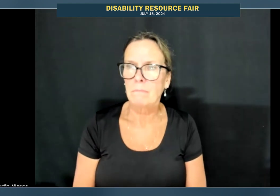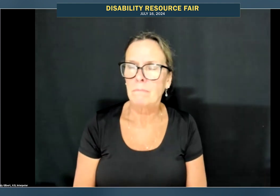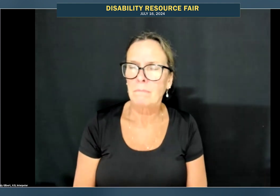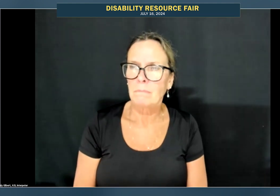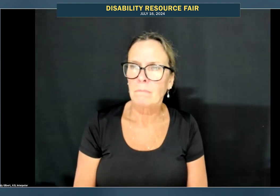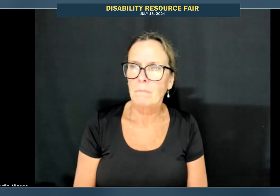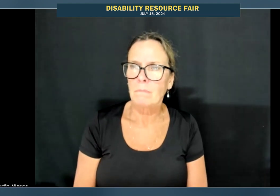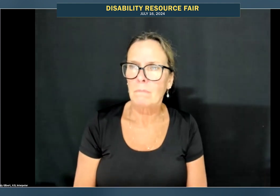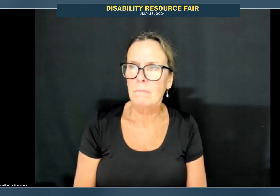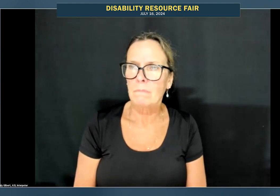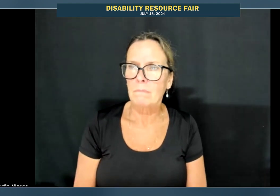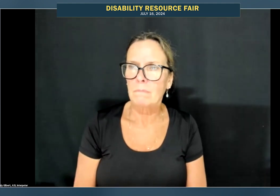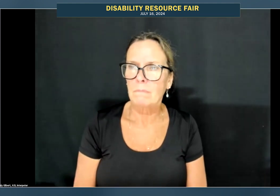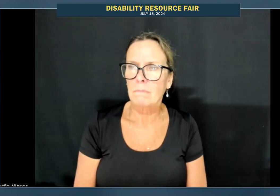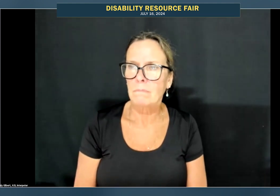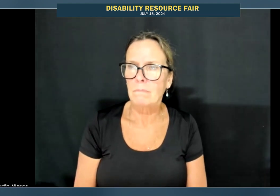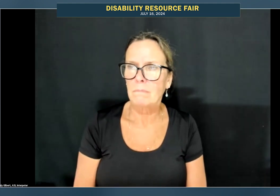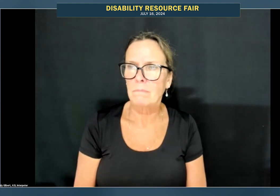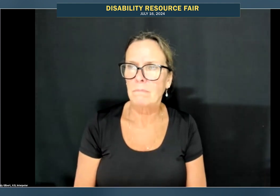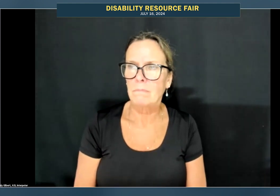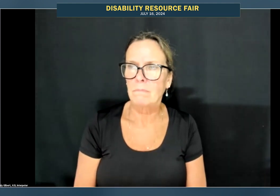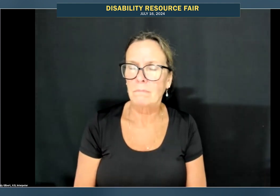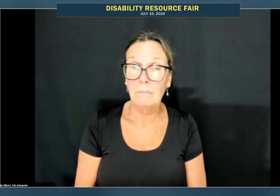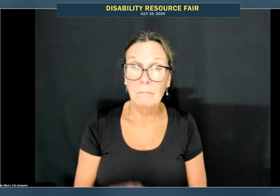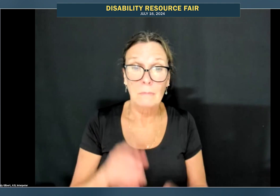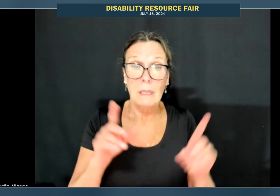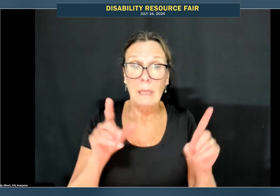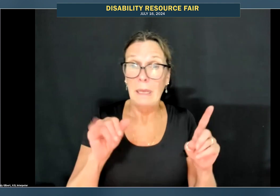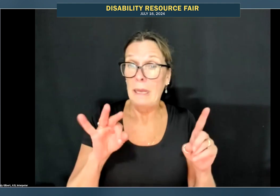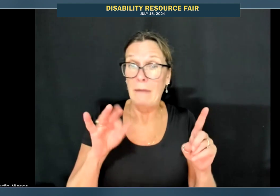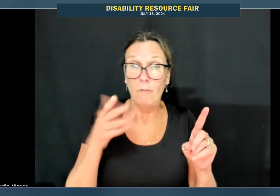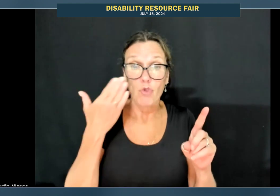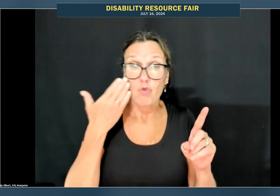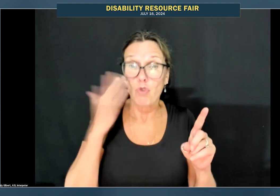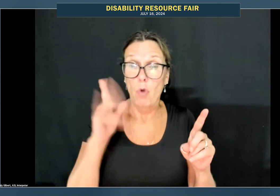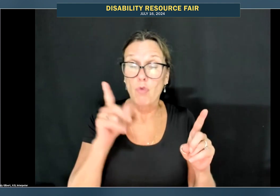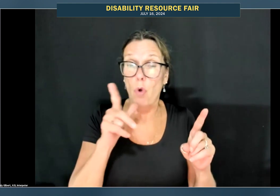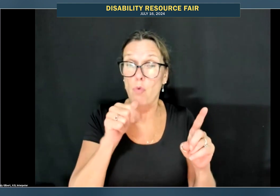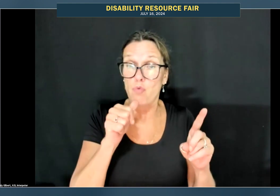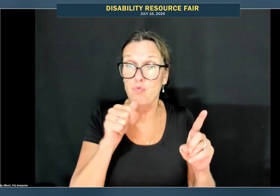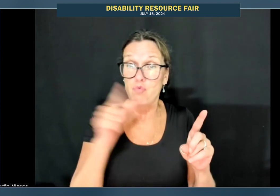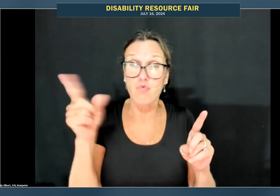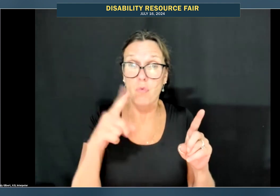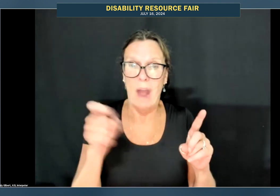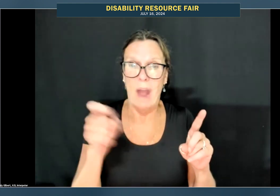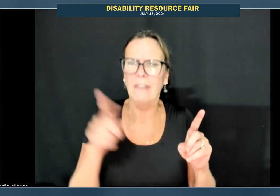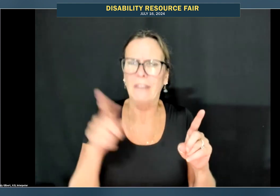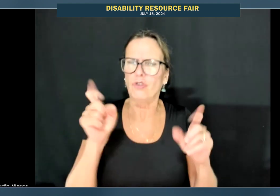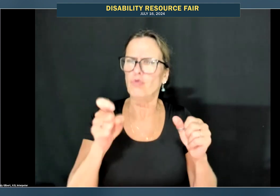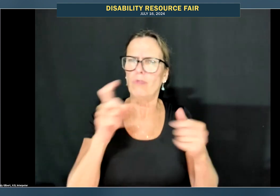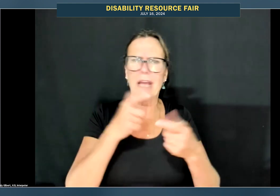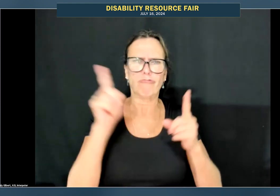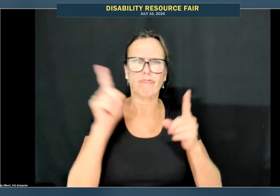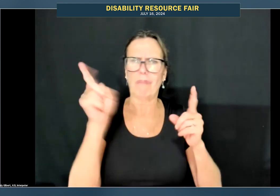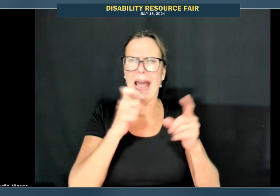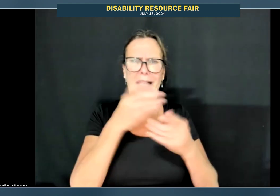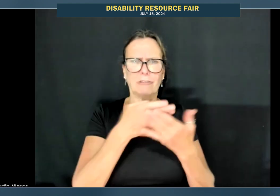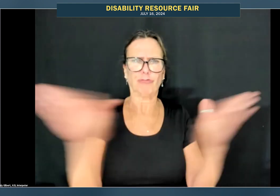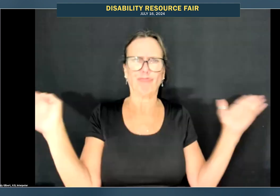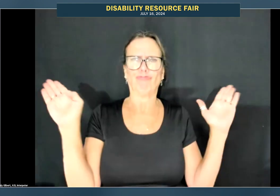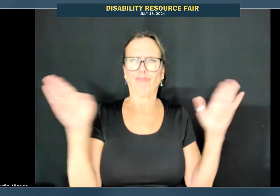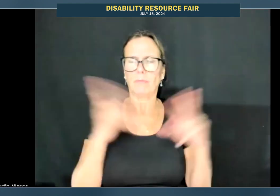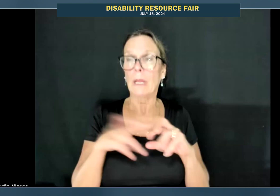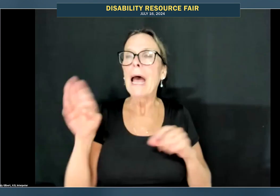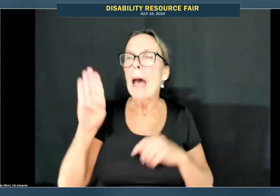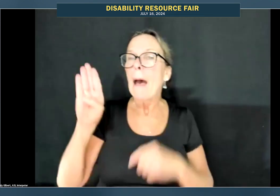Feel free to ask. If you don't know who you want to ask, you can ask the entire panel of presenters if you want. Ben